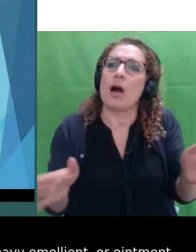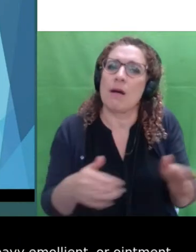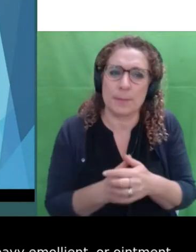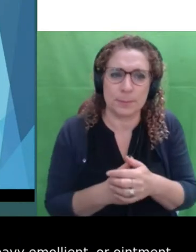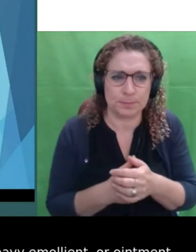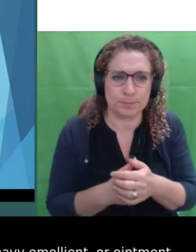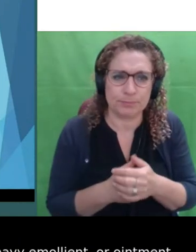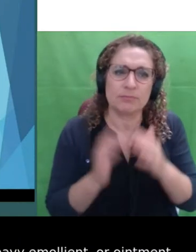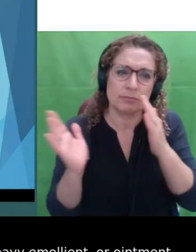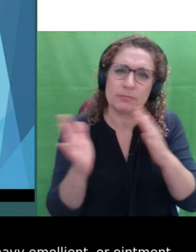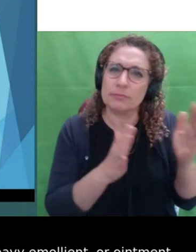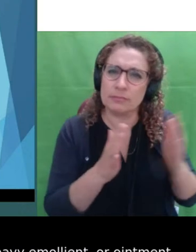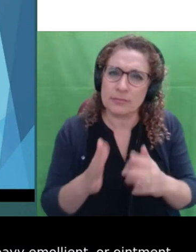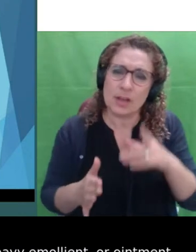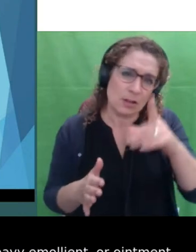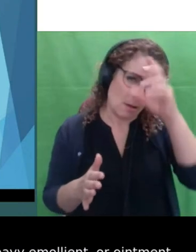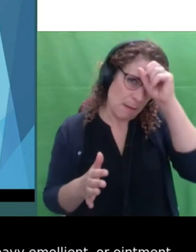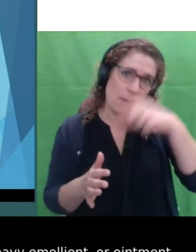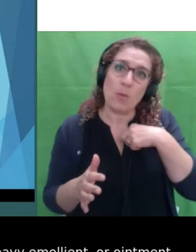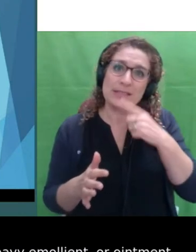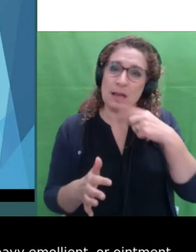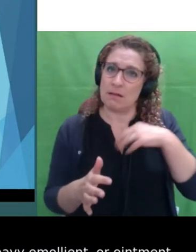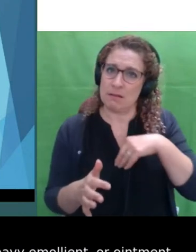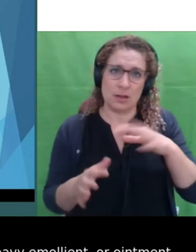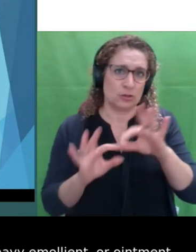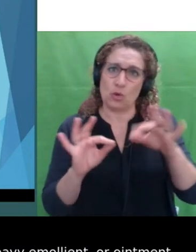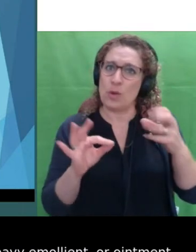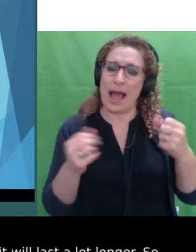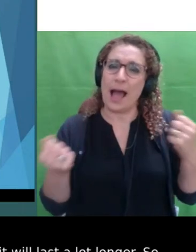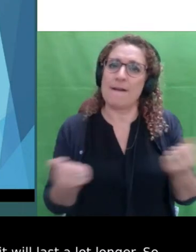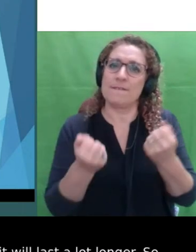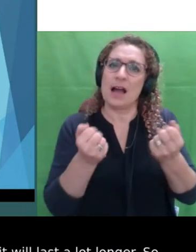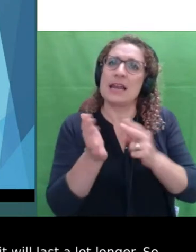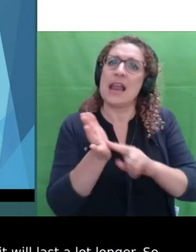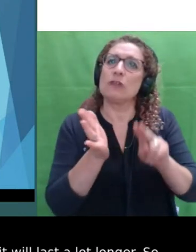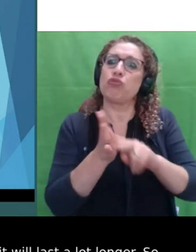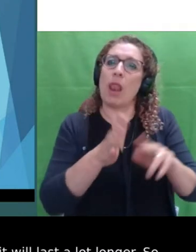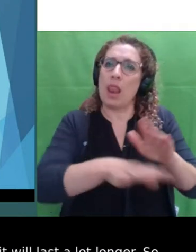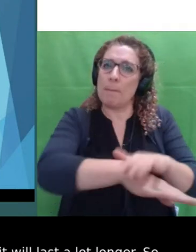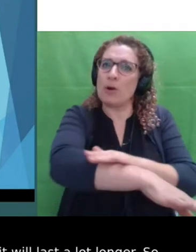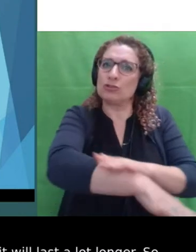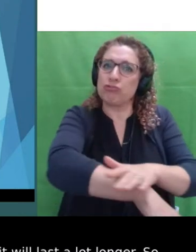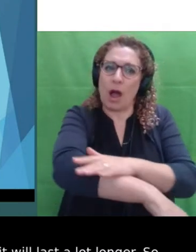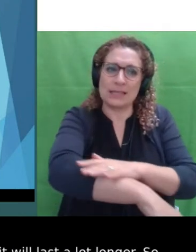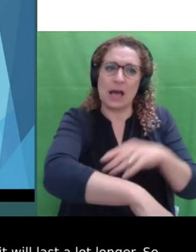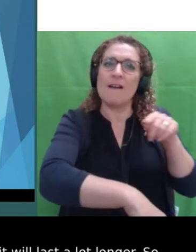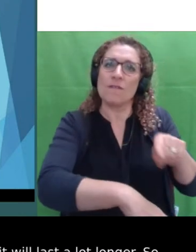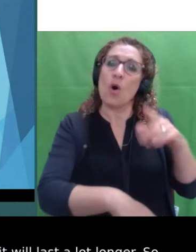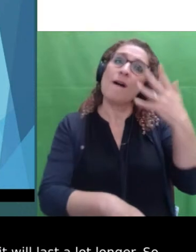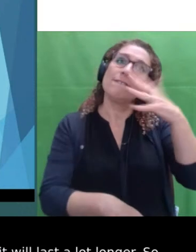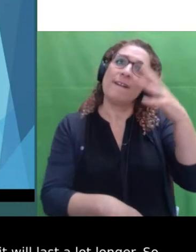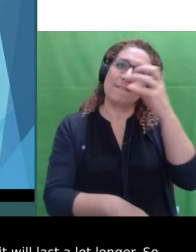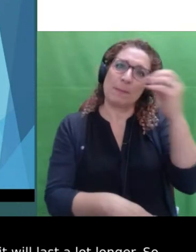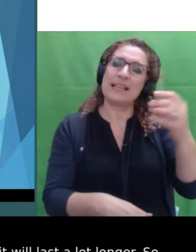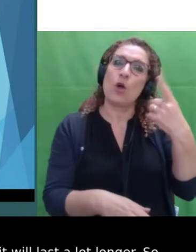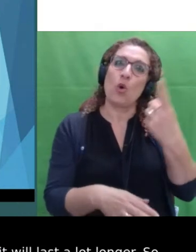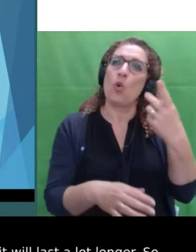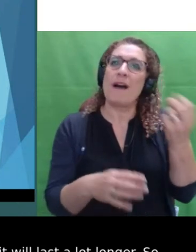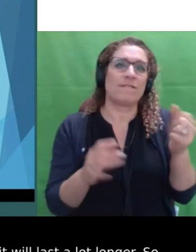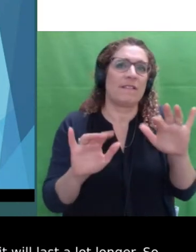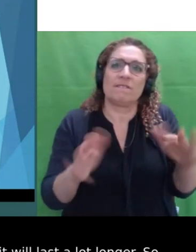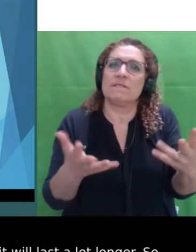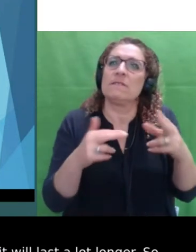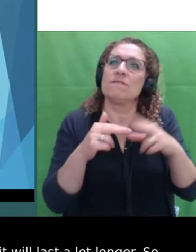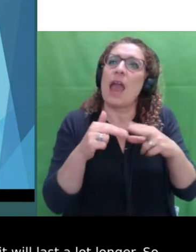we talked about the lack of natural moisturizing factors in the examiner's skin barrier for the 50 to have the falagrin deficit this is where the